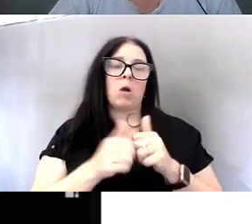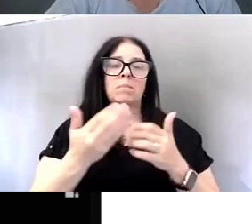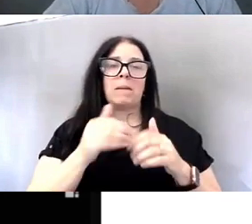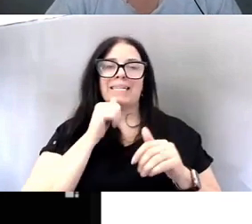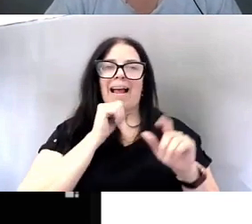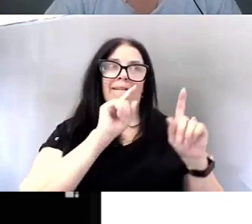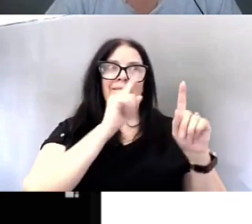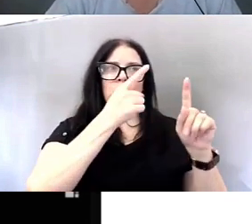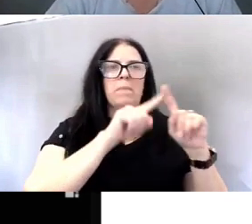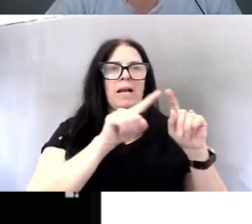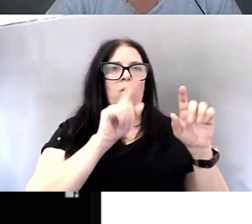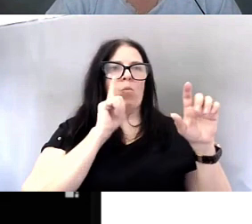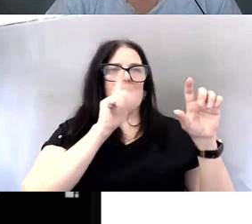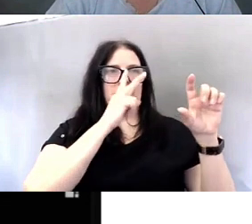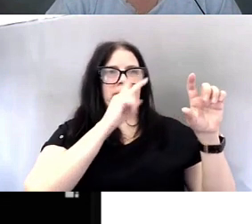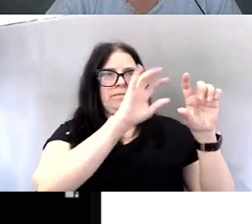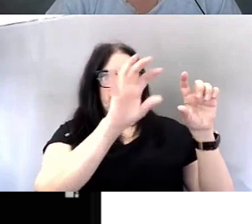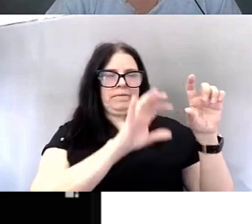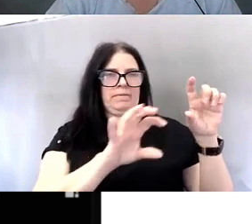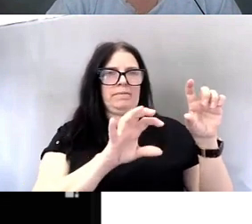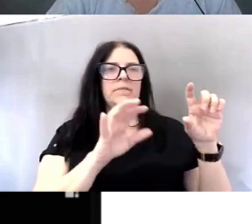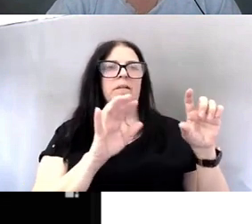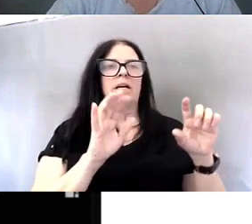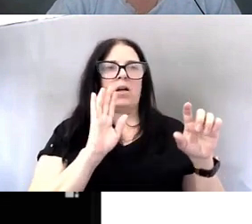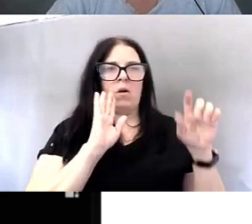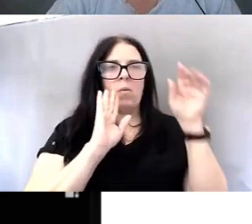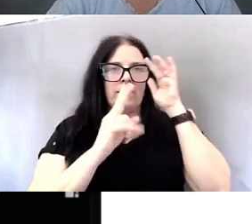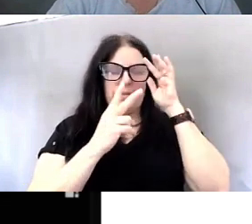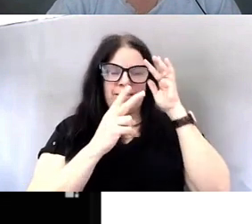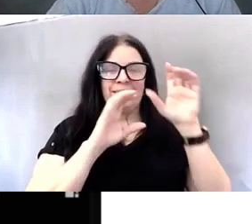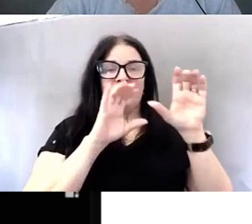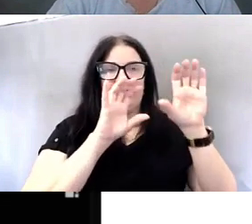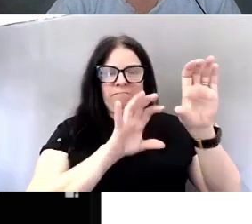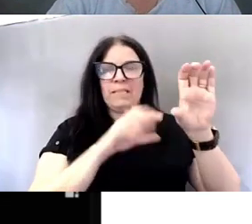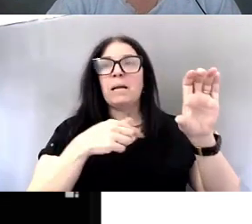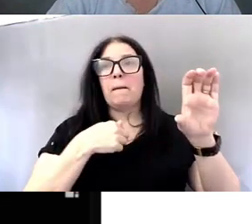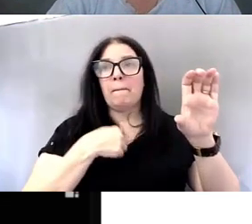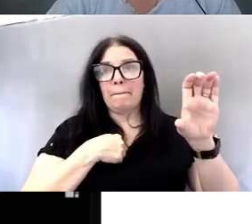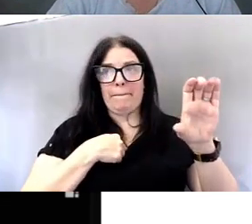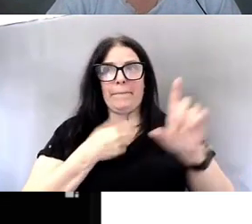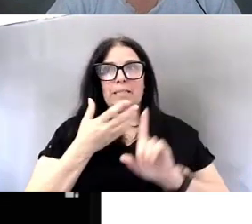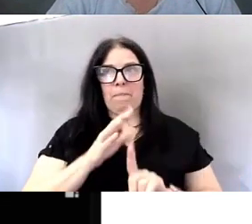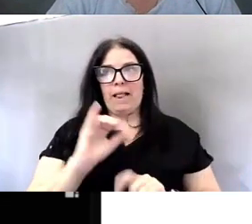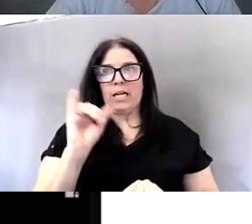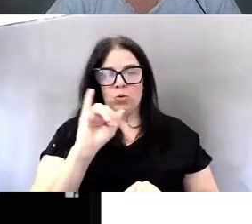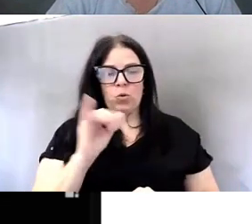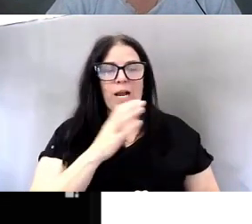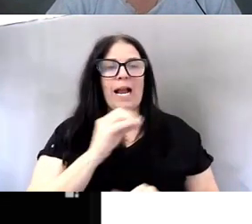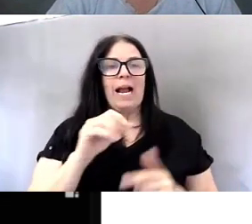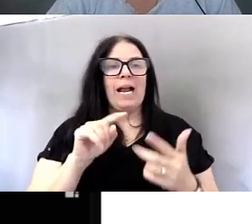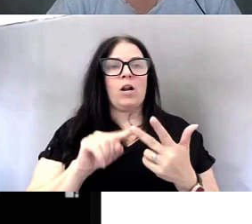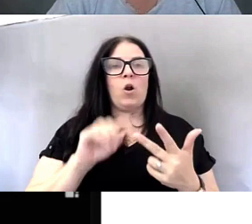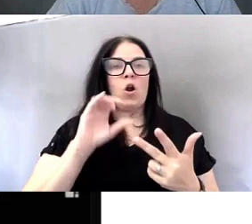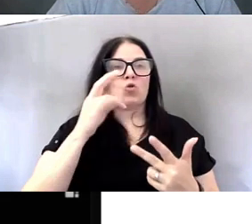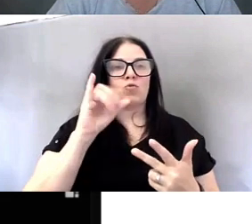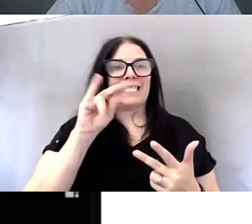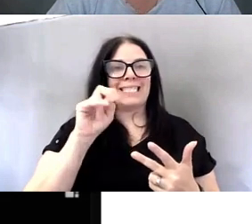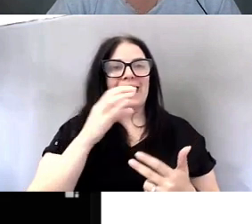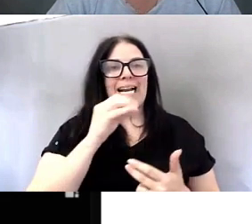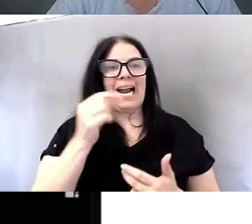and 4 videos we will be spotlighting today. I'm spotlighted as well as Rebecca, and then Christine and Guylaine will be spotlighted as we